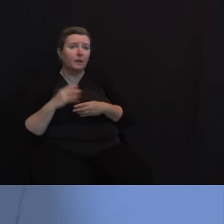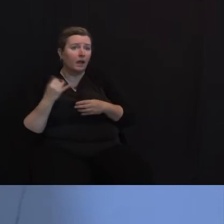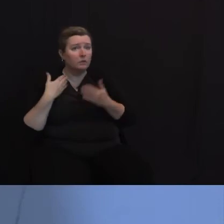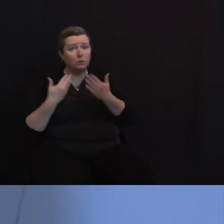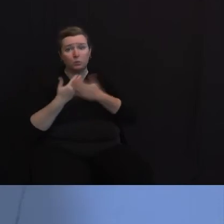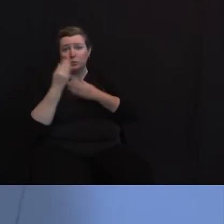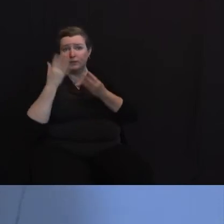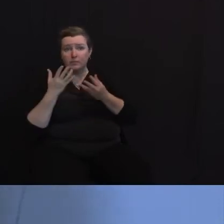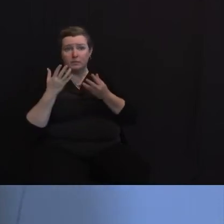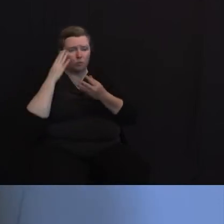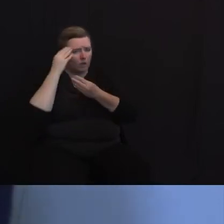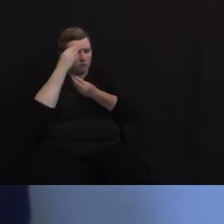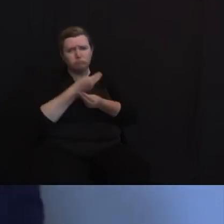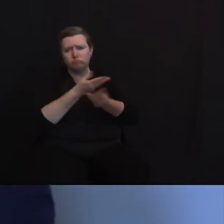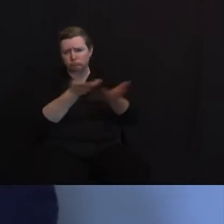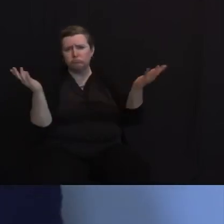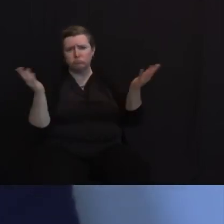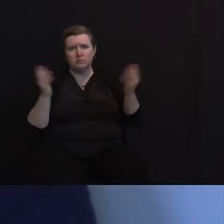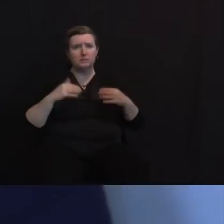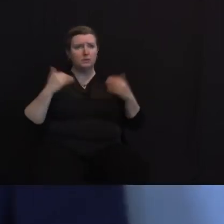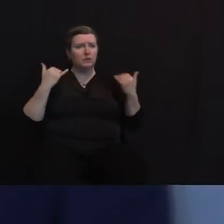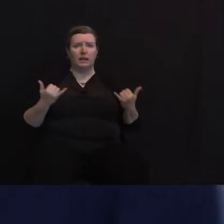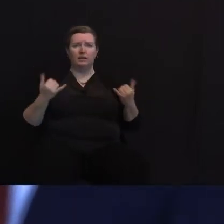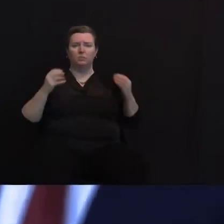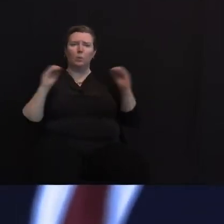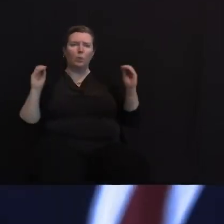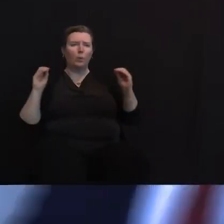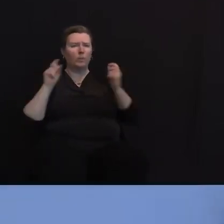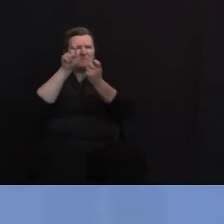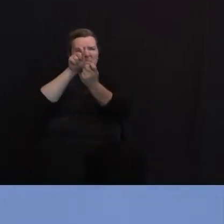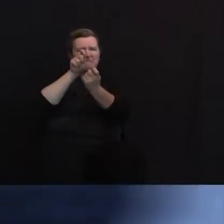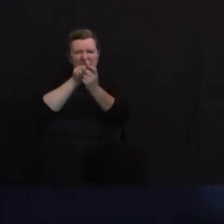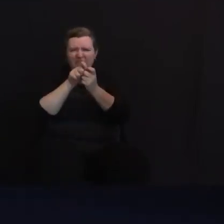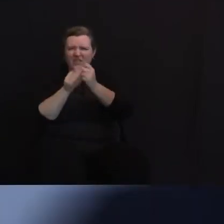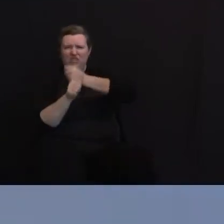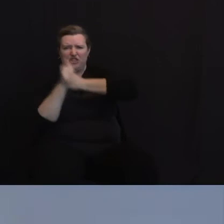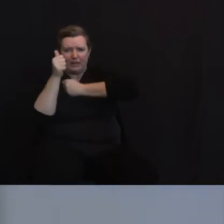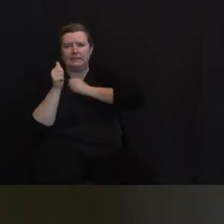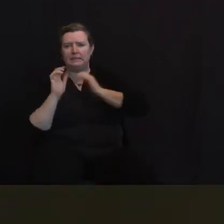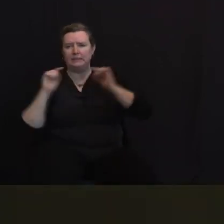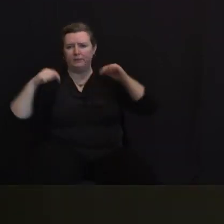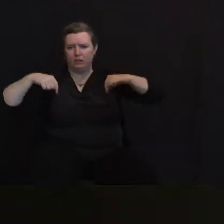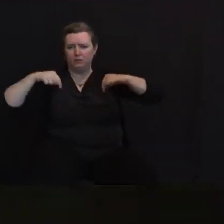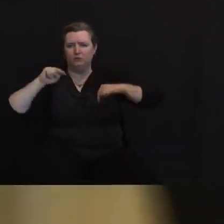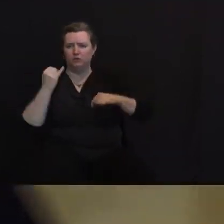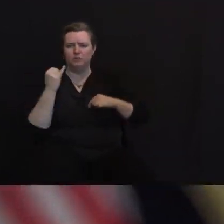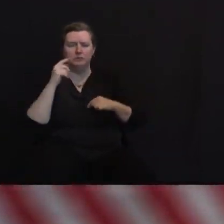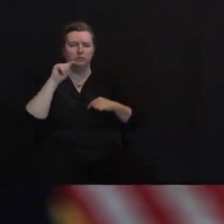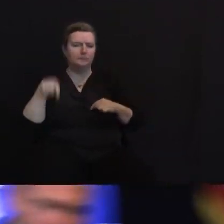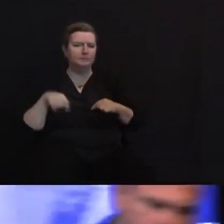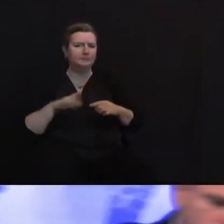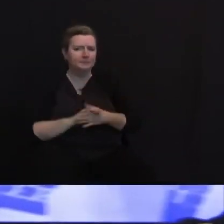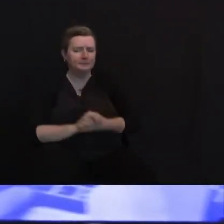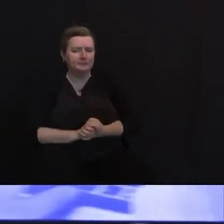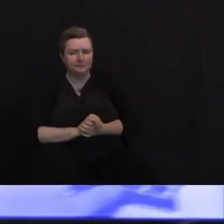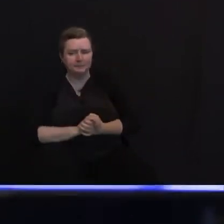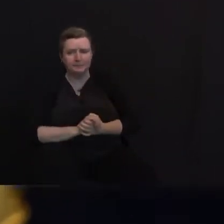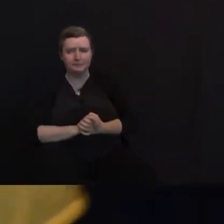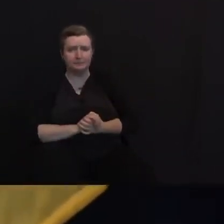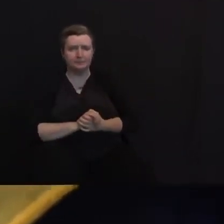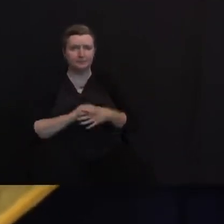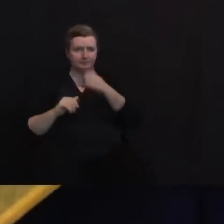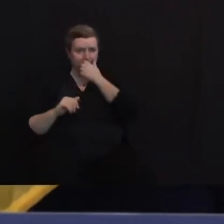known specific or credible threat. Thank you, Jared. You're good, Pat? So again, this is a general call to protest, and to Jared's